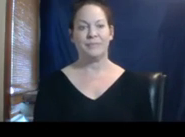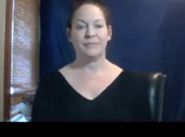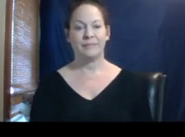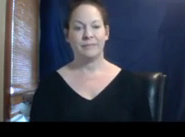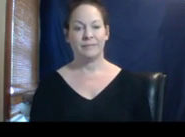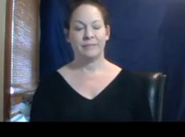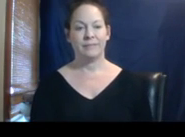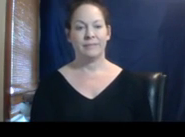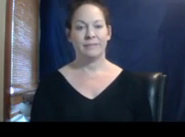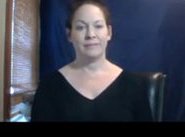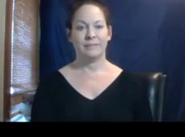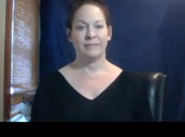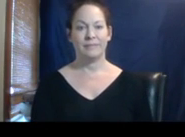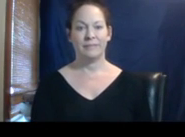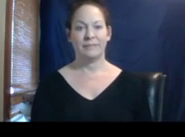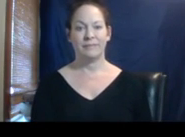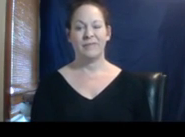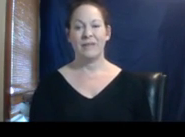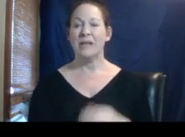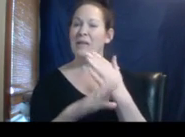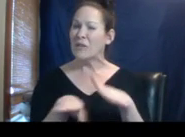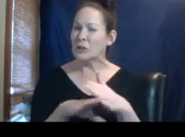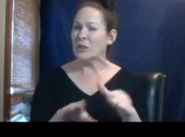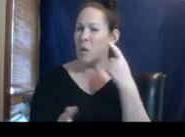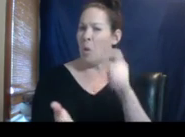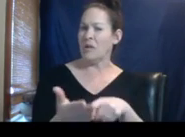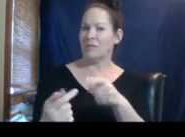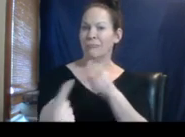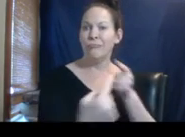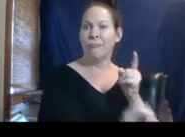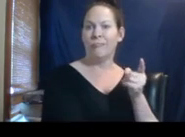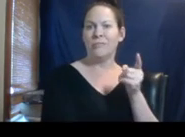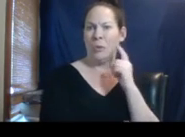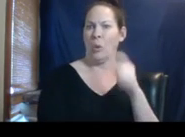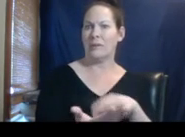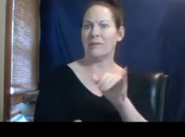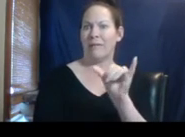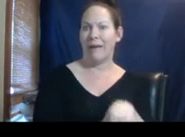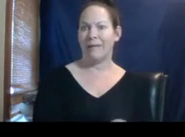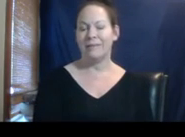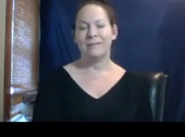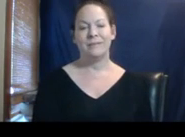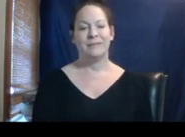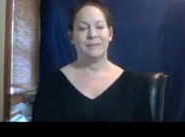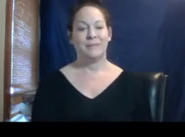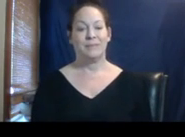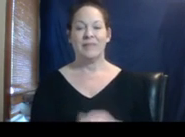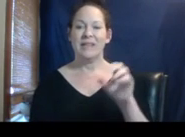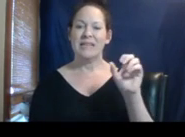thing that comes up in divisions, especially when we do the technique called synthetic division.